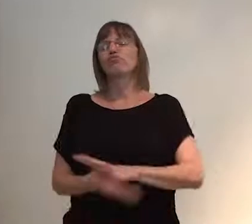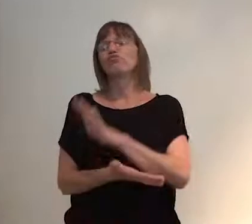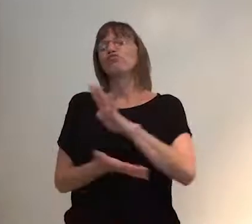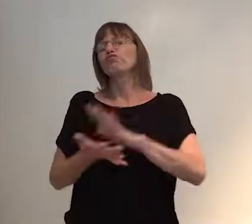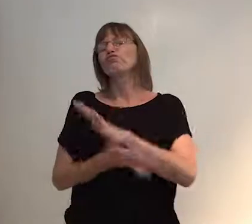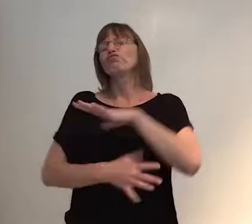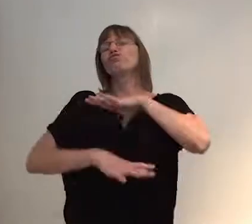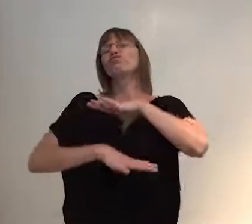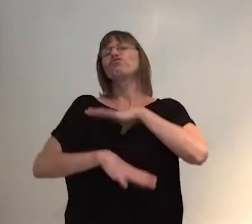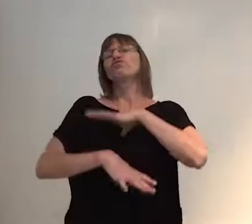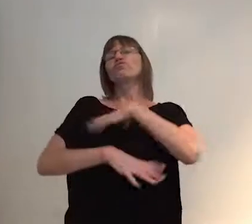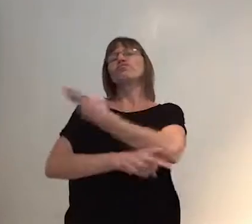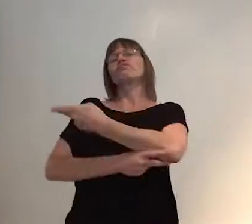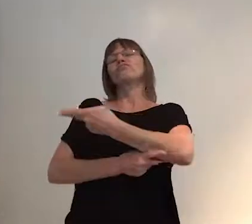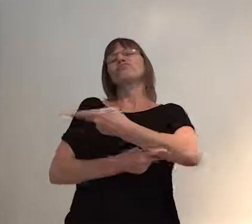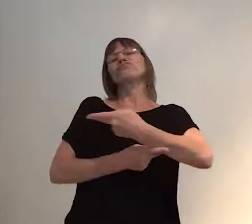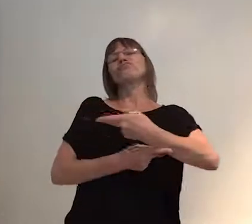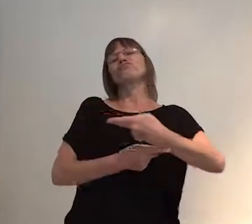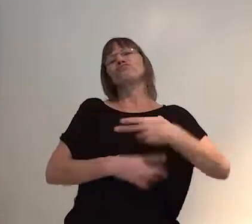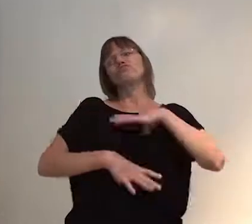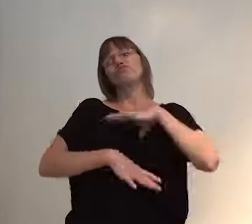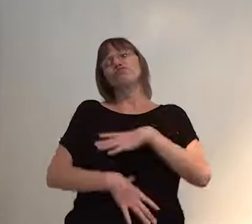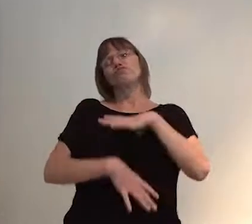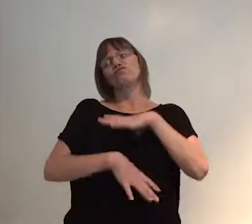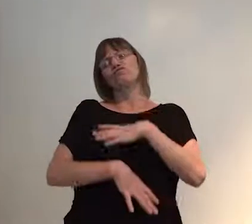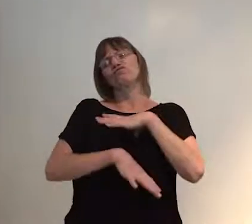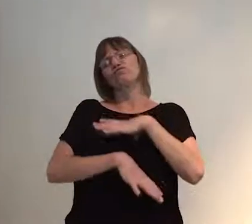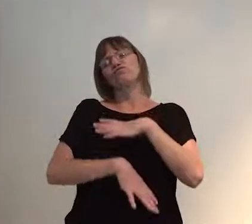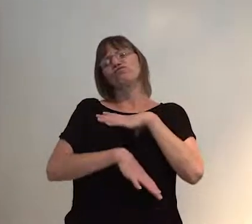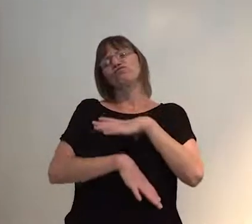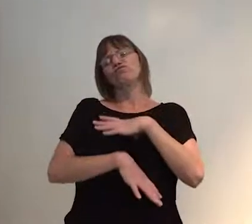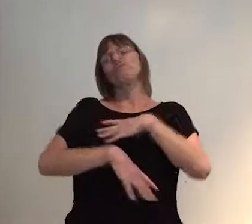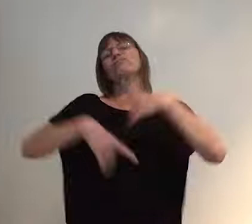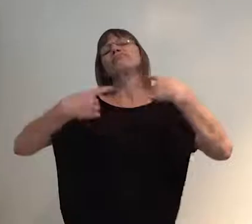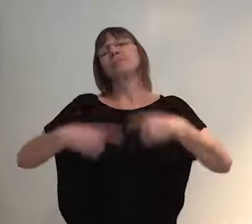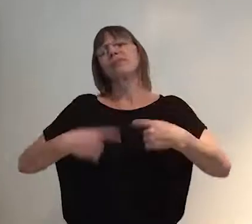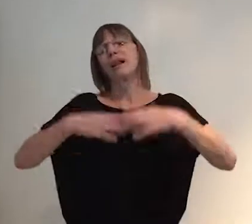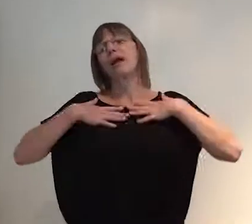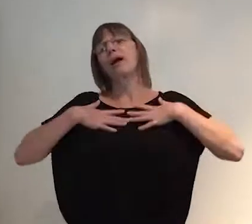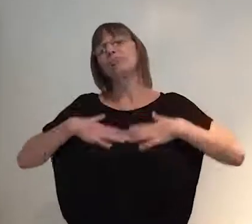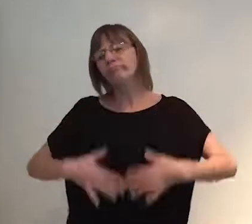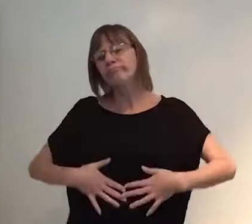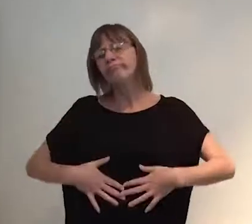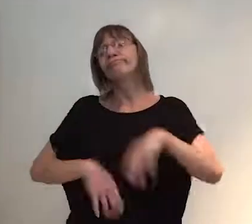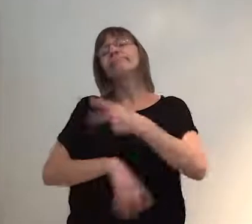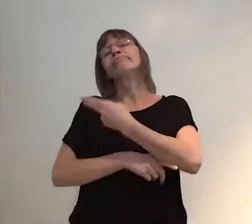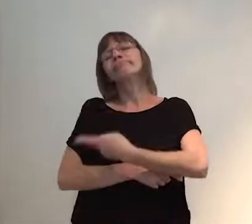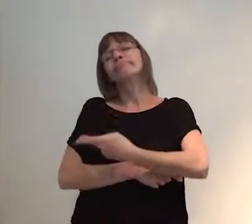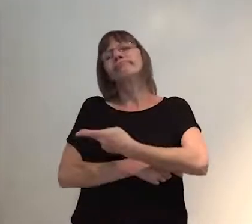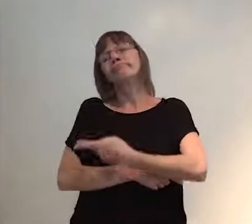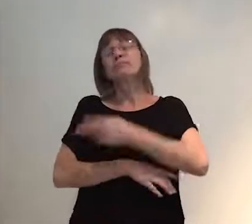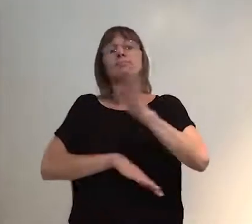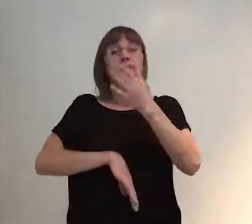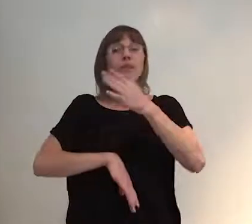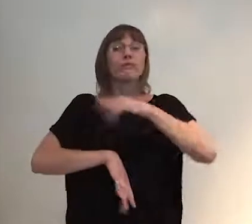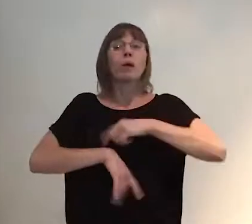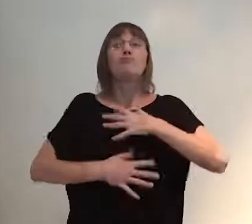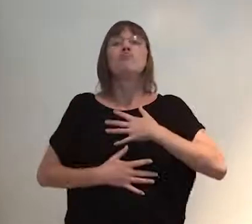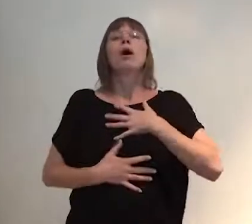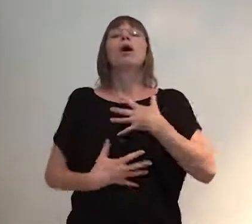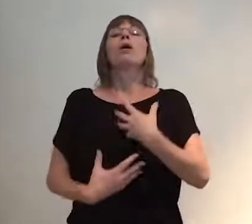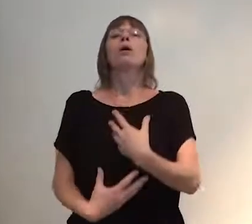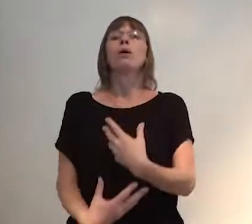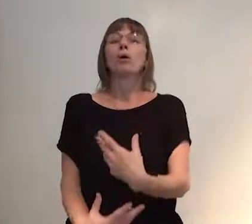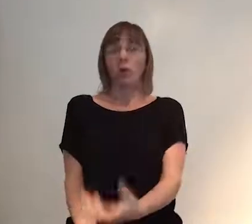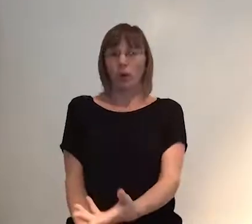Just enjoying laying down and relaxing into your mat. Allowing every time you breathe out